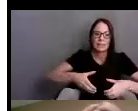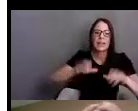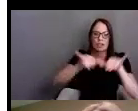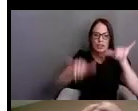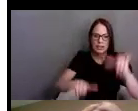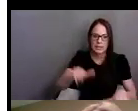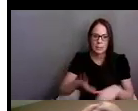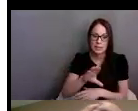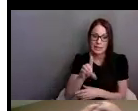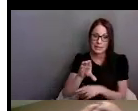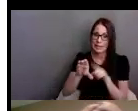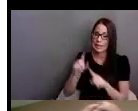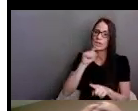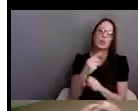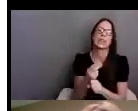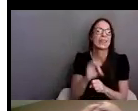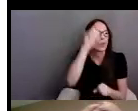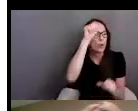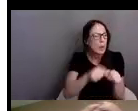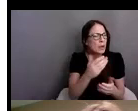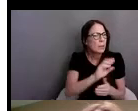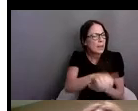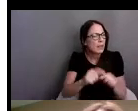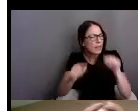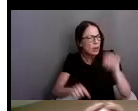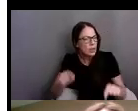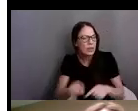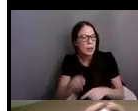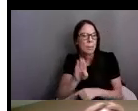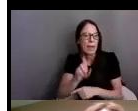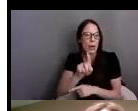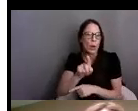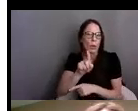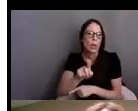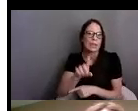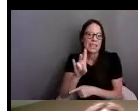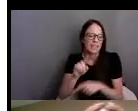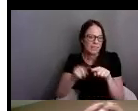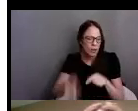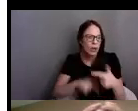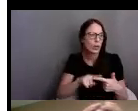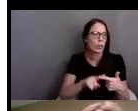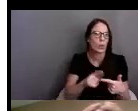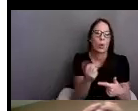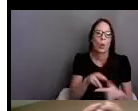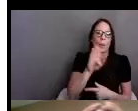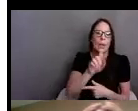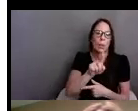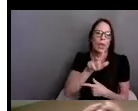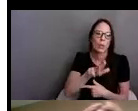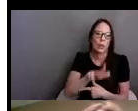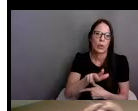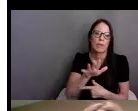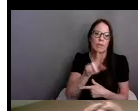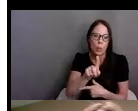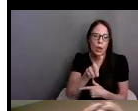using. If you remember some of the other variants that we talk about, so the B.1.1.7 variant or the B.1.351 variant, which